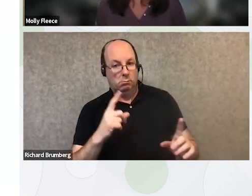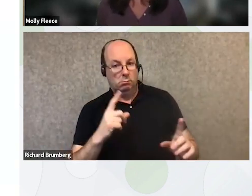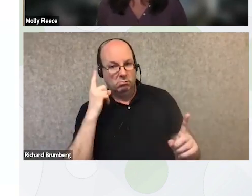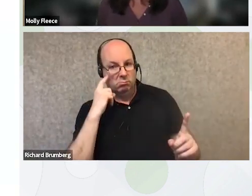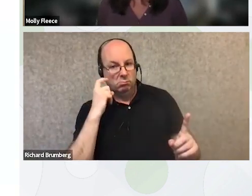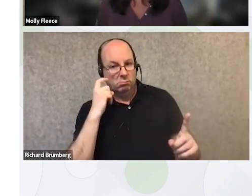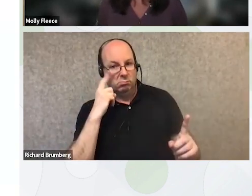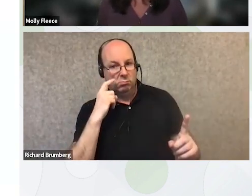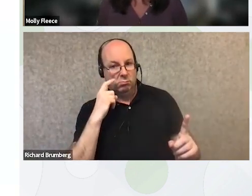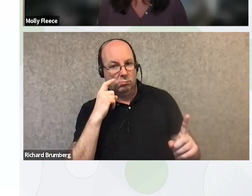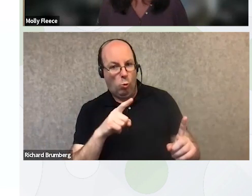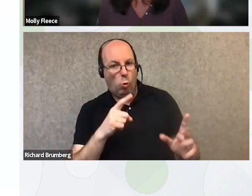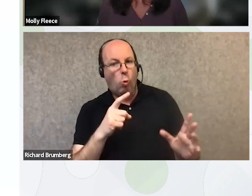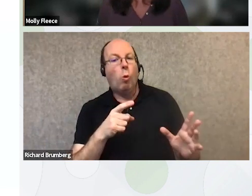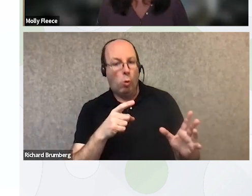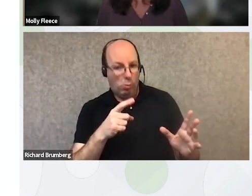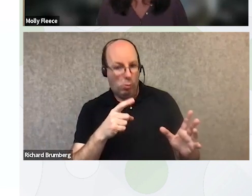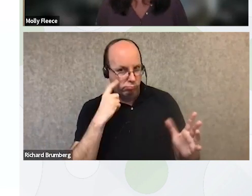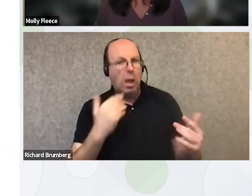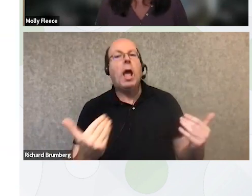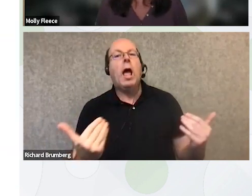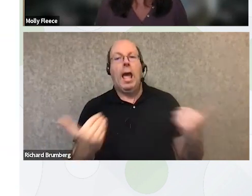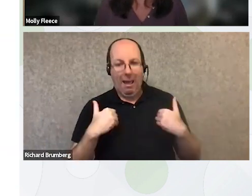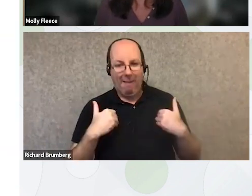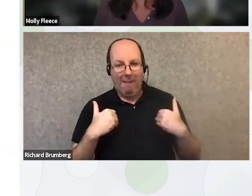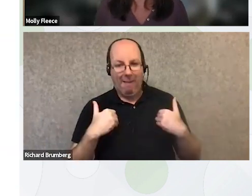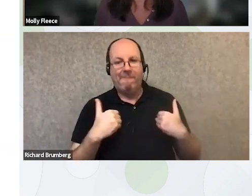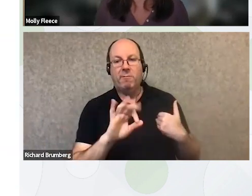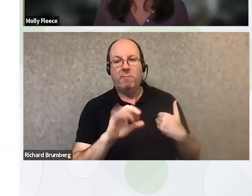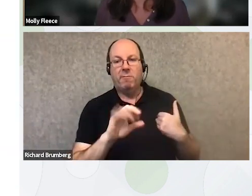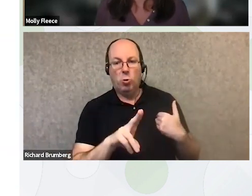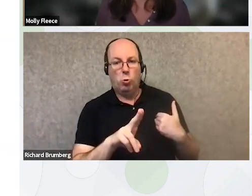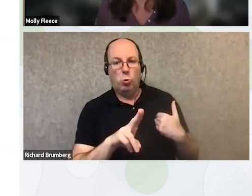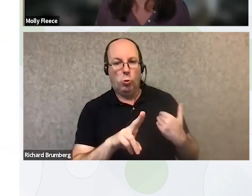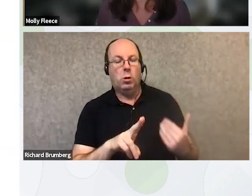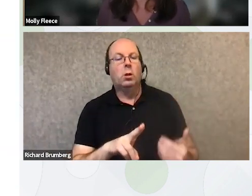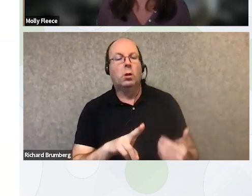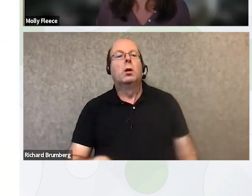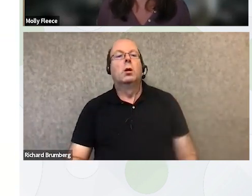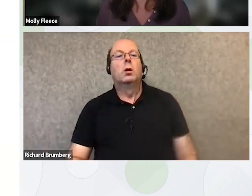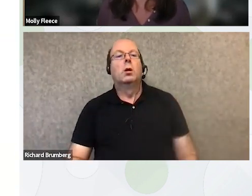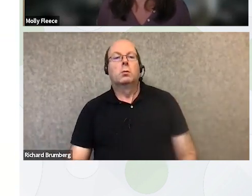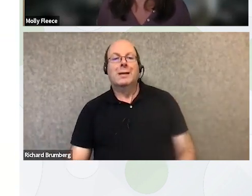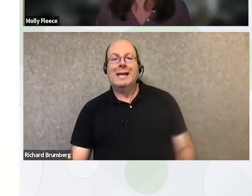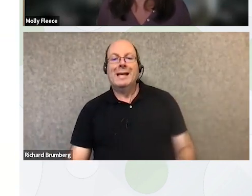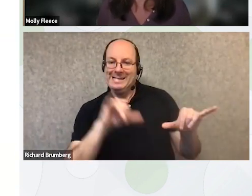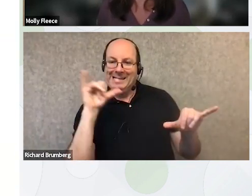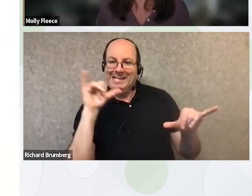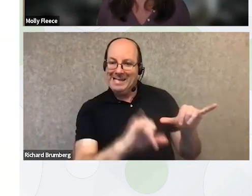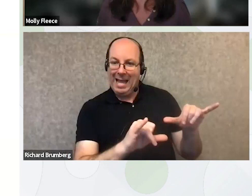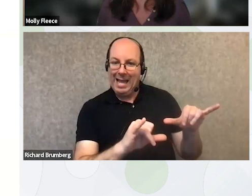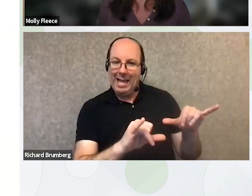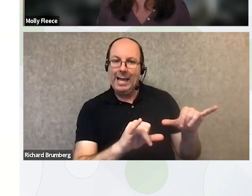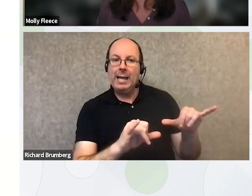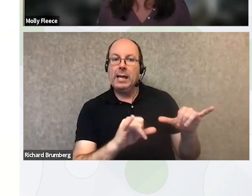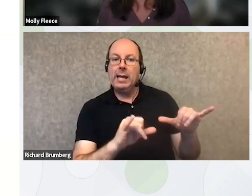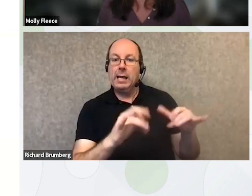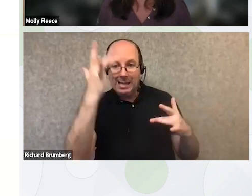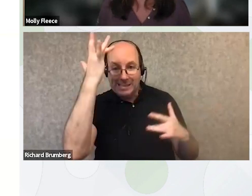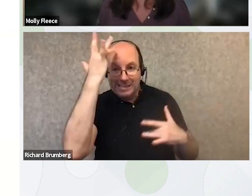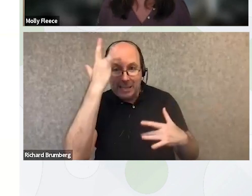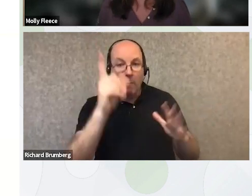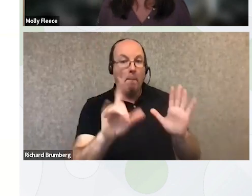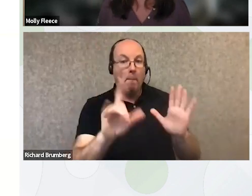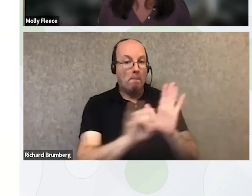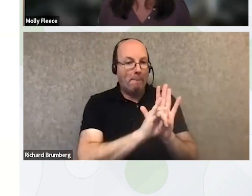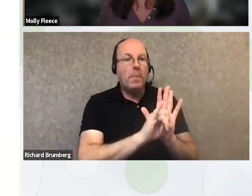or confirmed influenza. And they should stay in place for at least 7 days after illness onset,